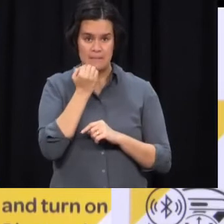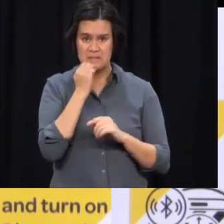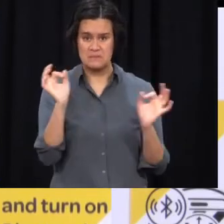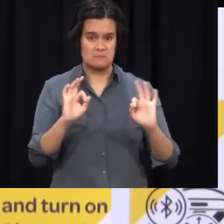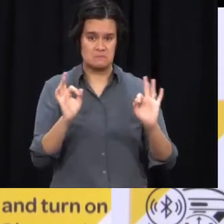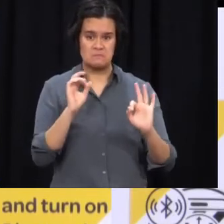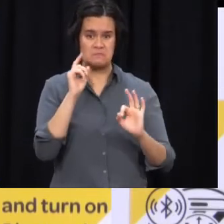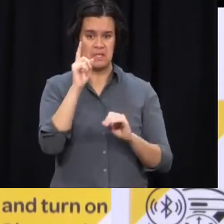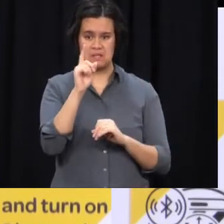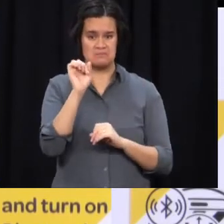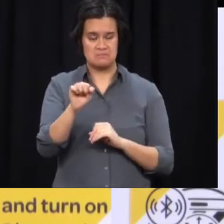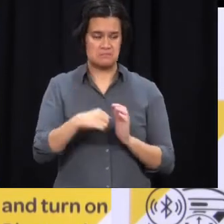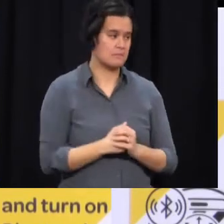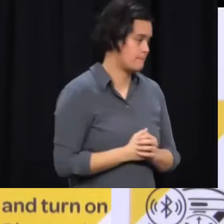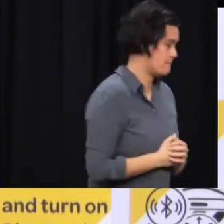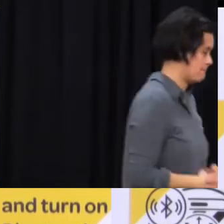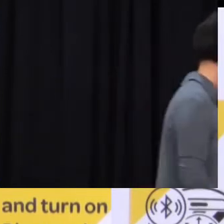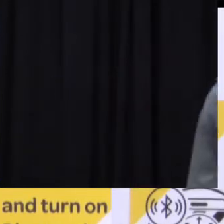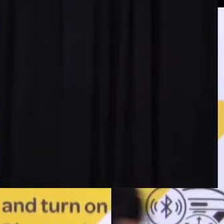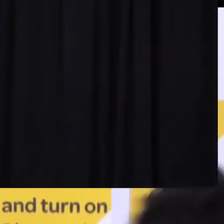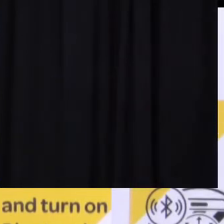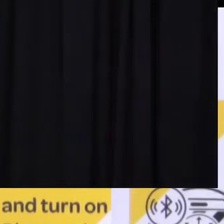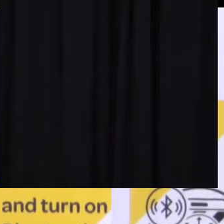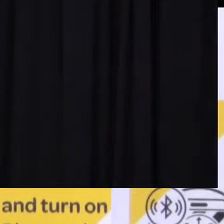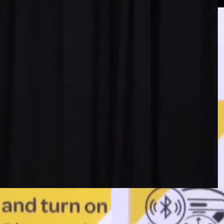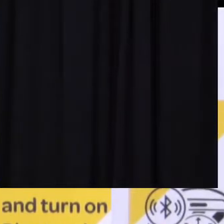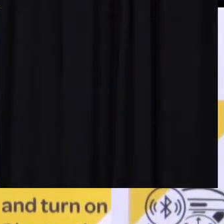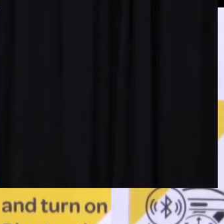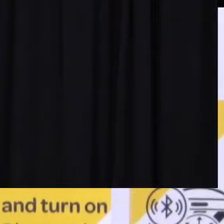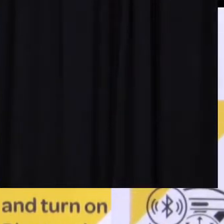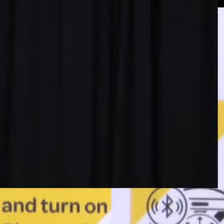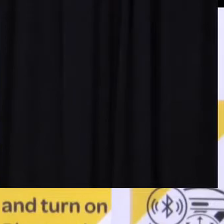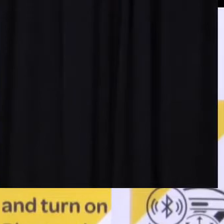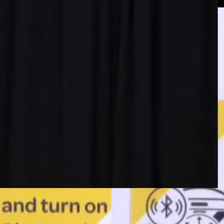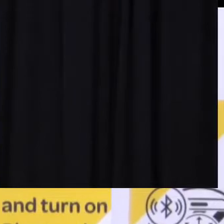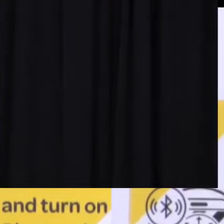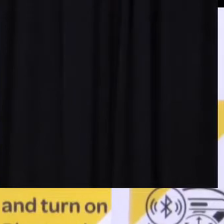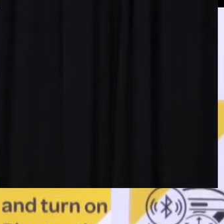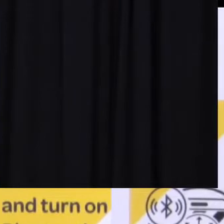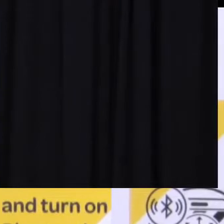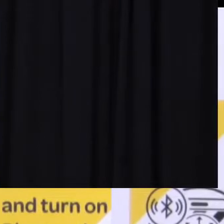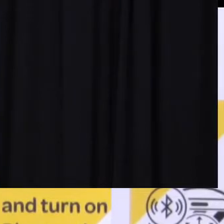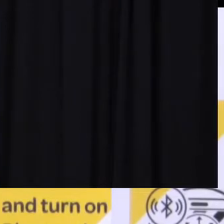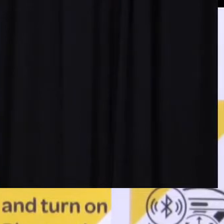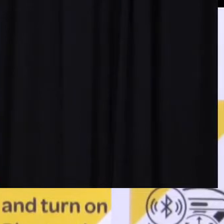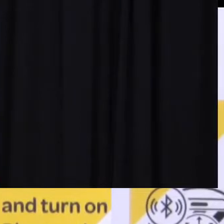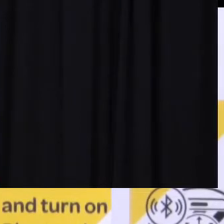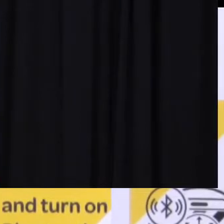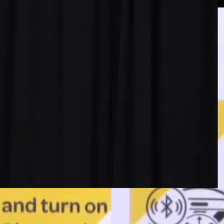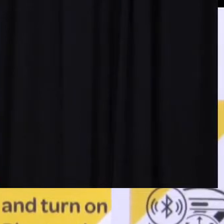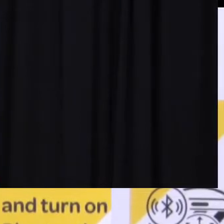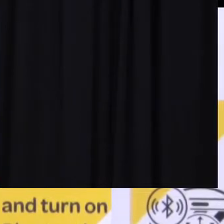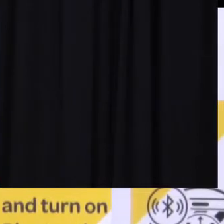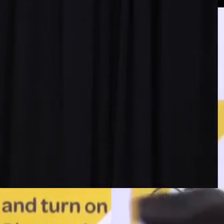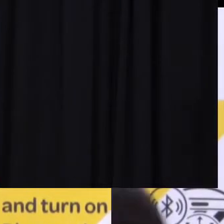those for you. How to pause then? Look, I will have to come back to you on that. I don't have that information with me at the moment, but I can certainly get it for you. Can you